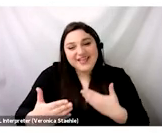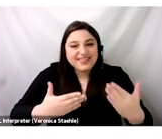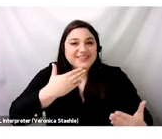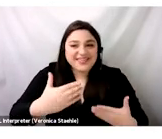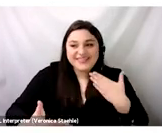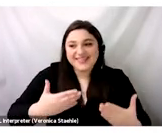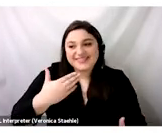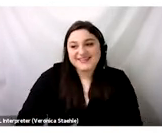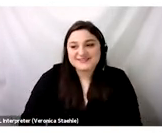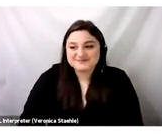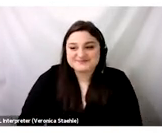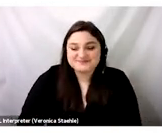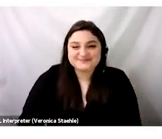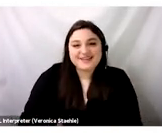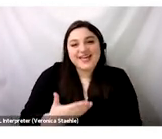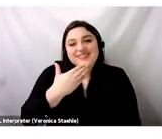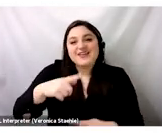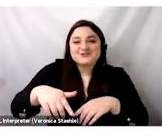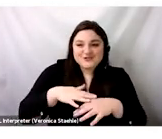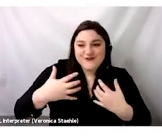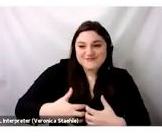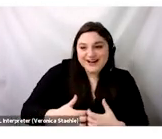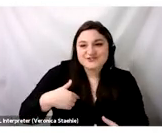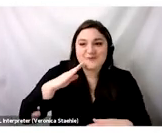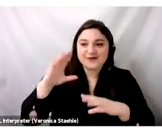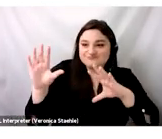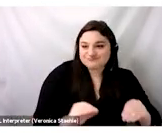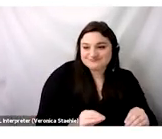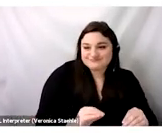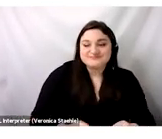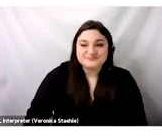Thank you to Slow Factory. I'll stop sharing my screen.